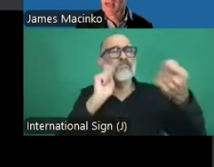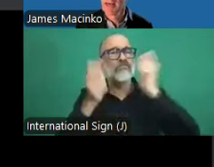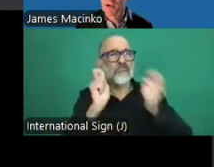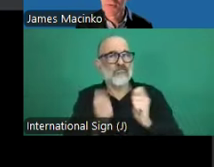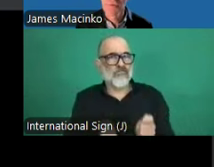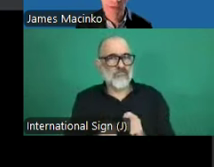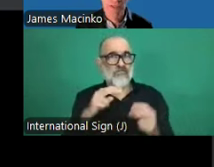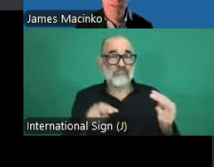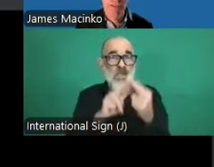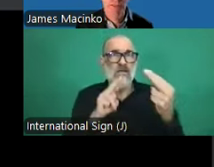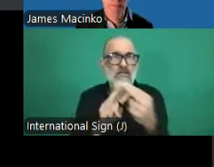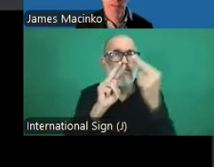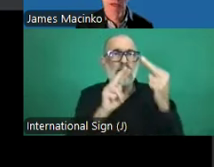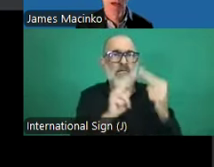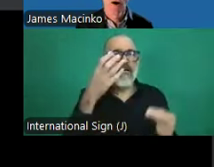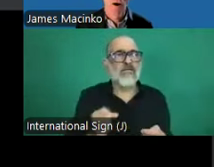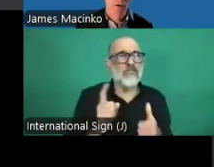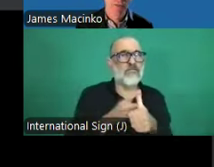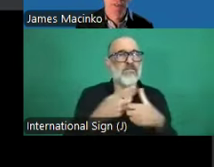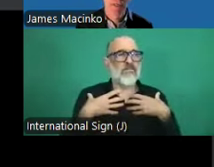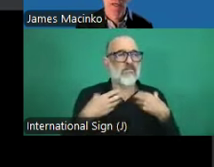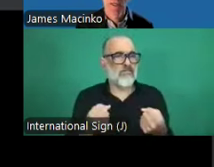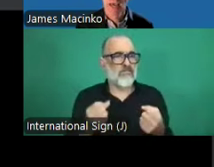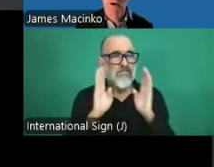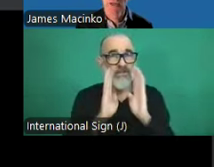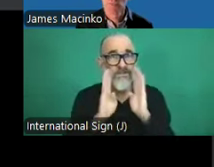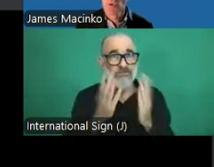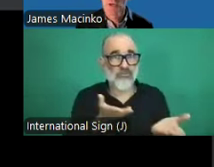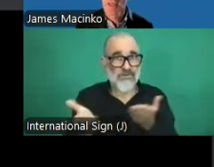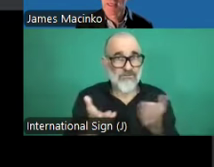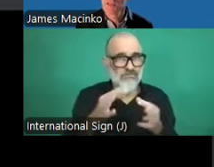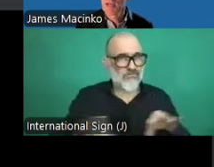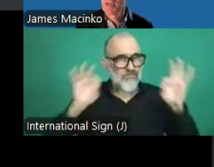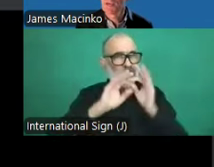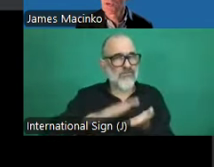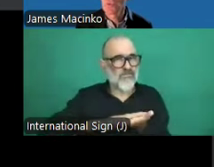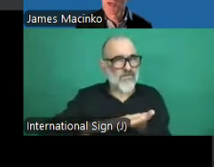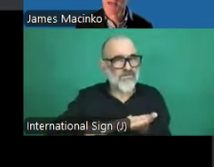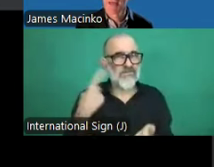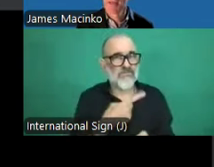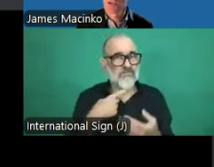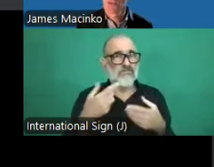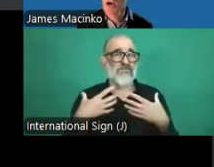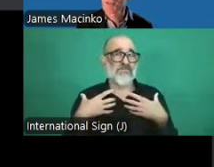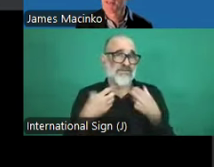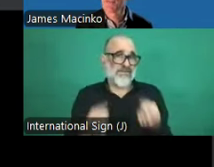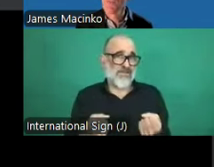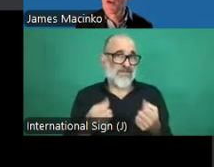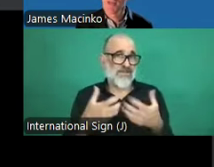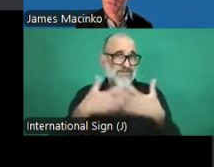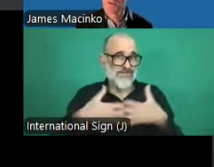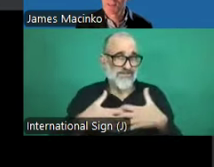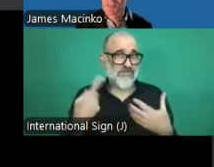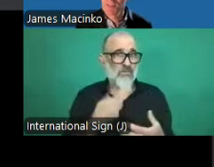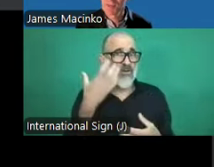systems and health information systems. Often, care is poorly integrated or coordinated across these